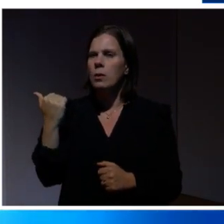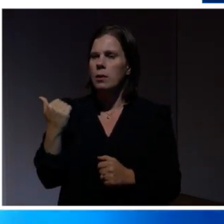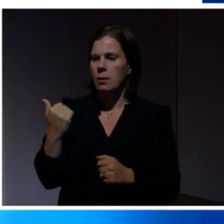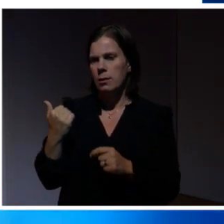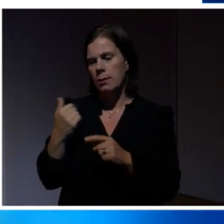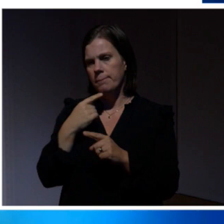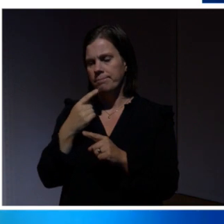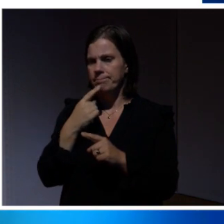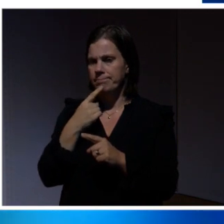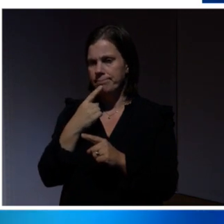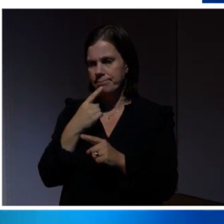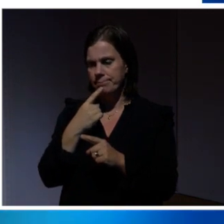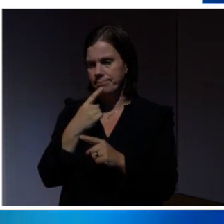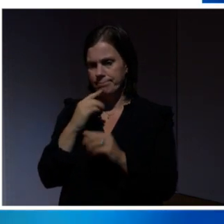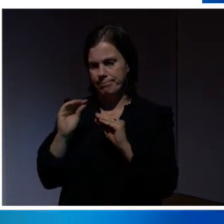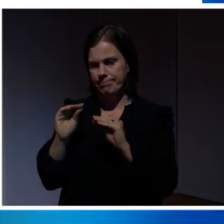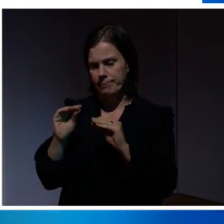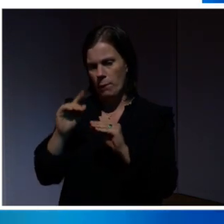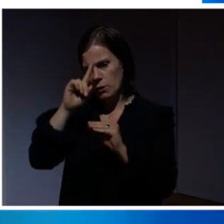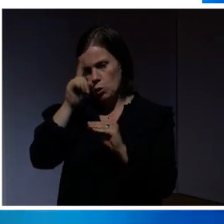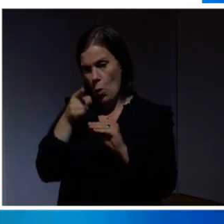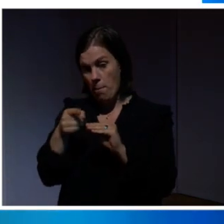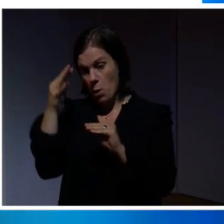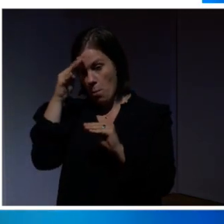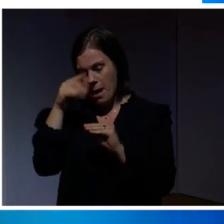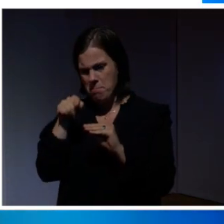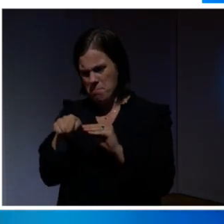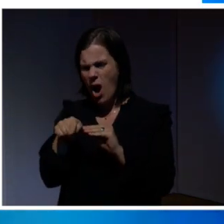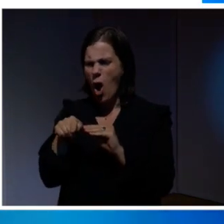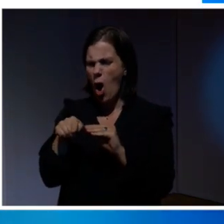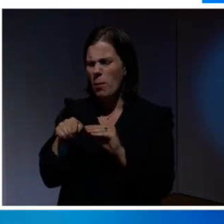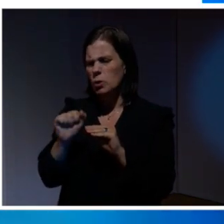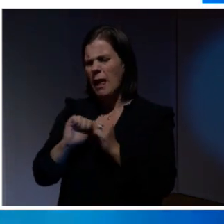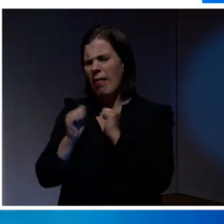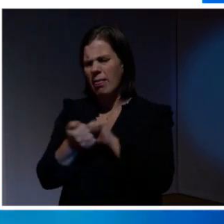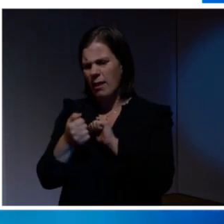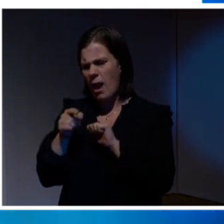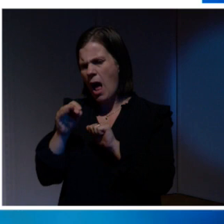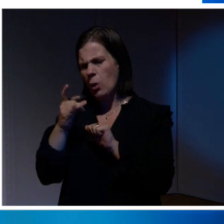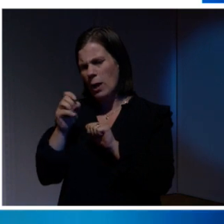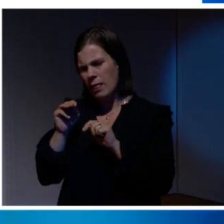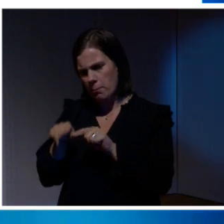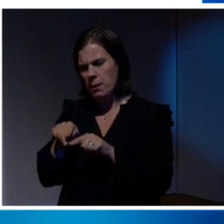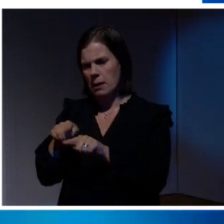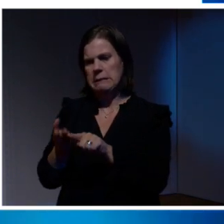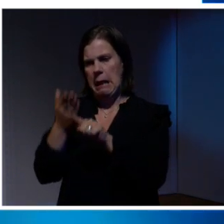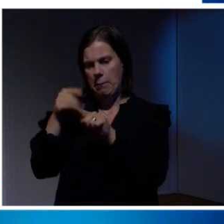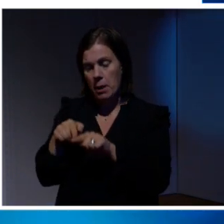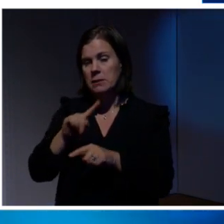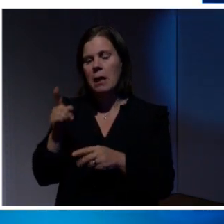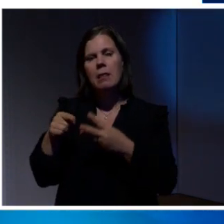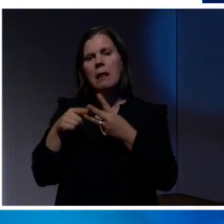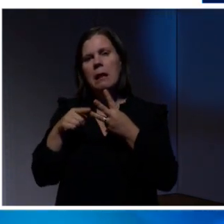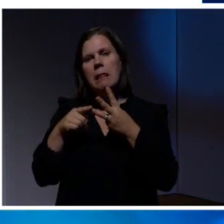that you can understand a problem and say, well, this algorithm will probably help you. But then there's a third competence that